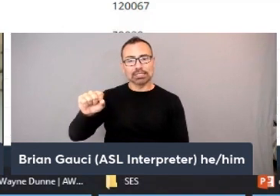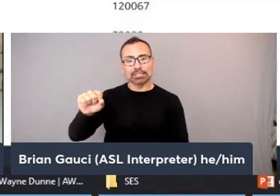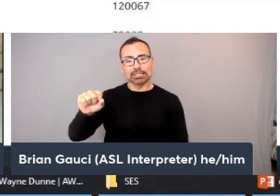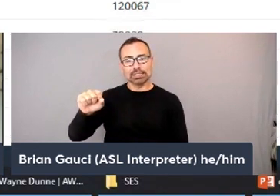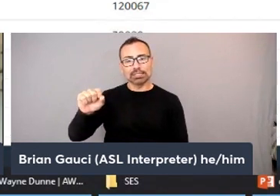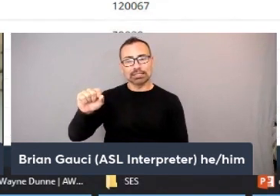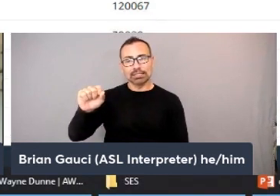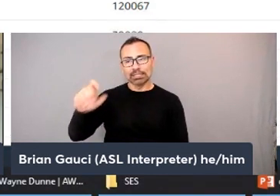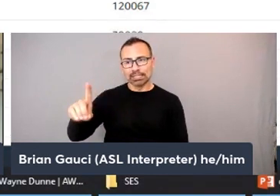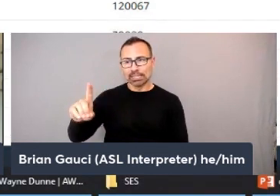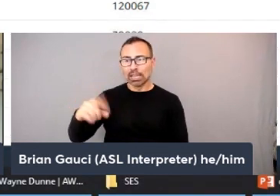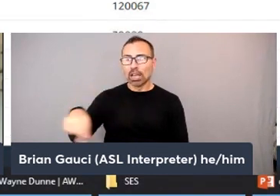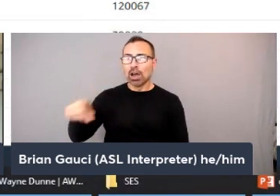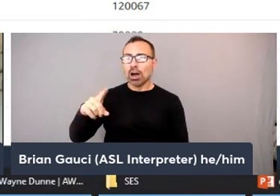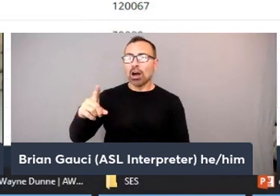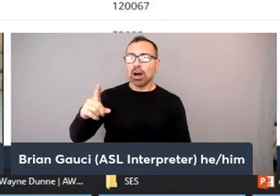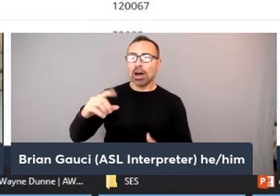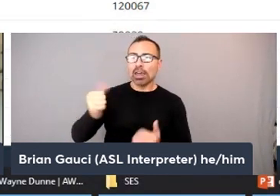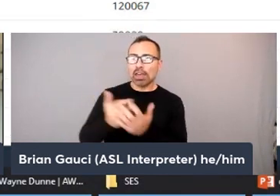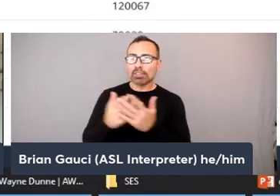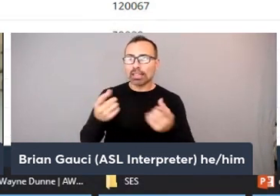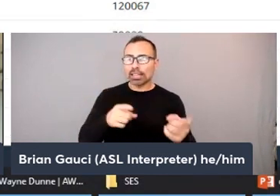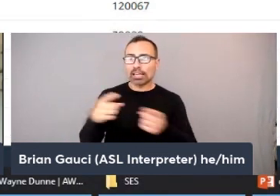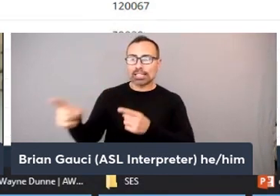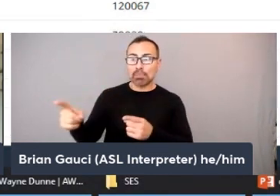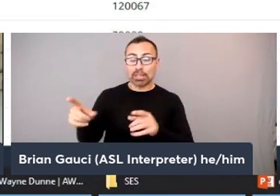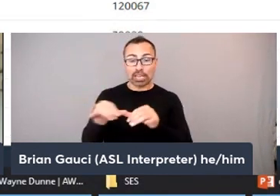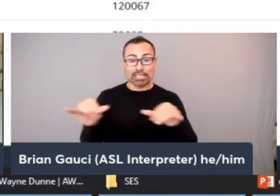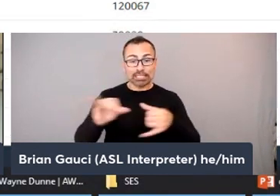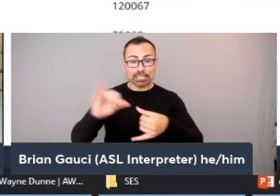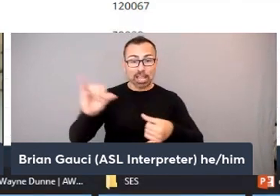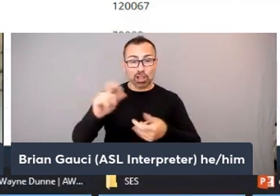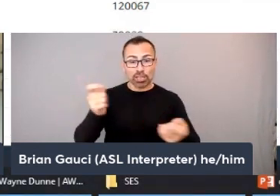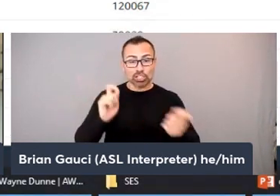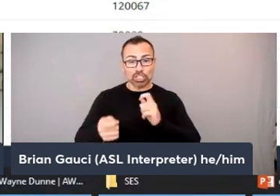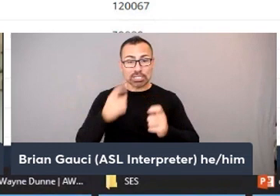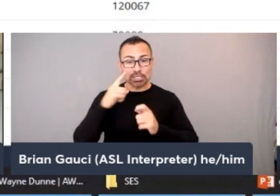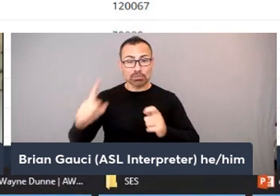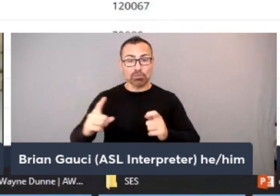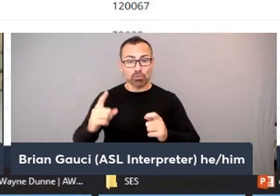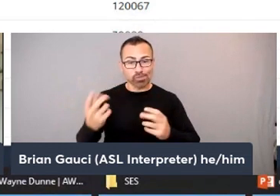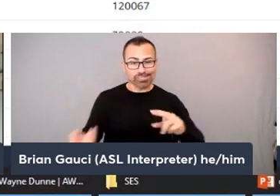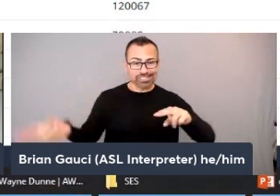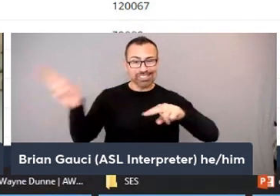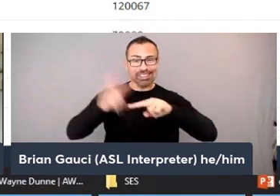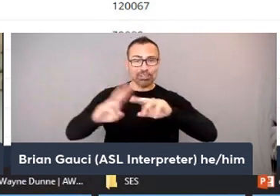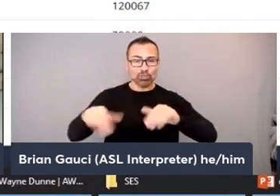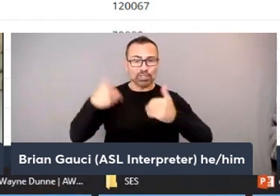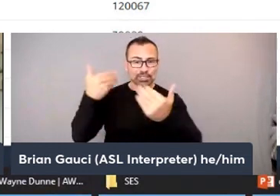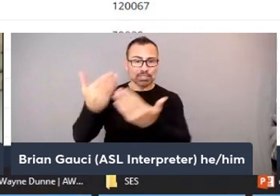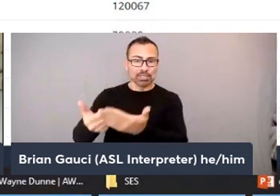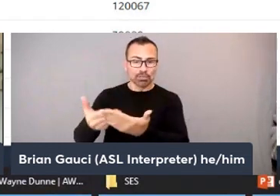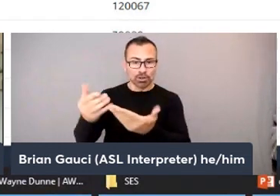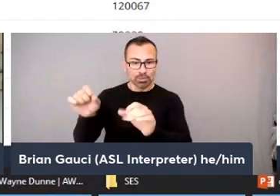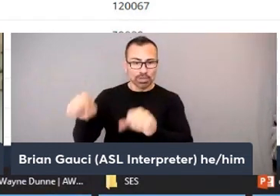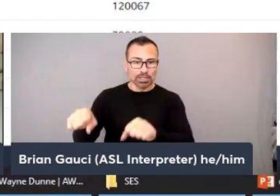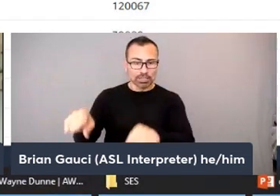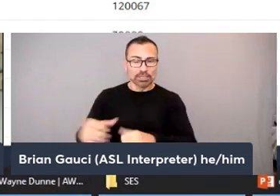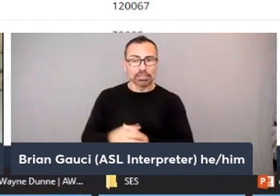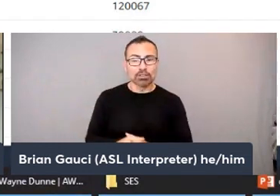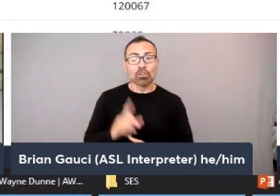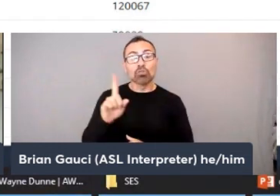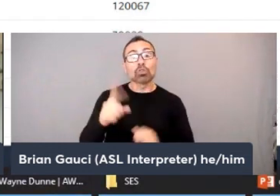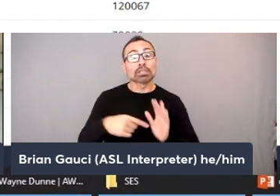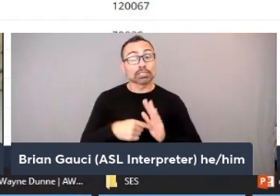at scale, adjust them to increase deliverability. And let me give you one example. One thing we do is if we see you're sending